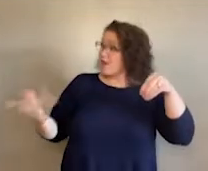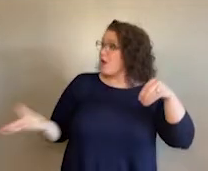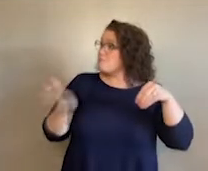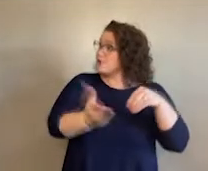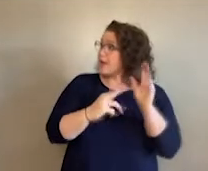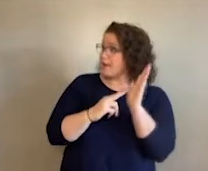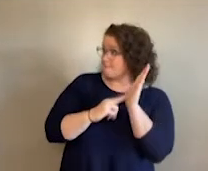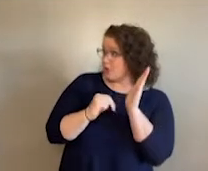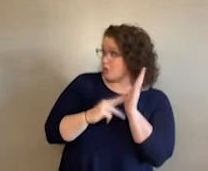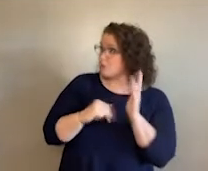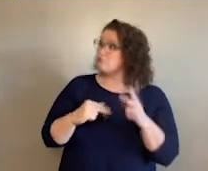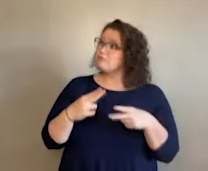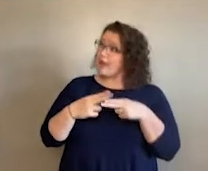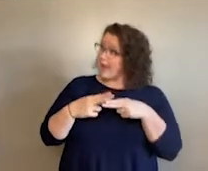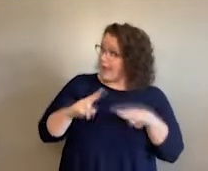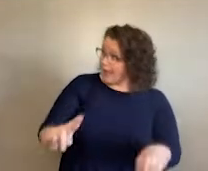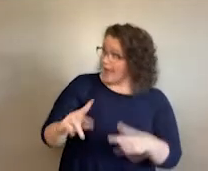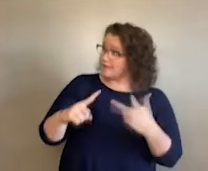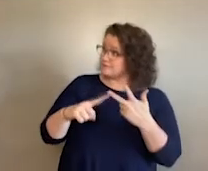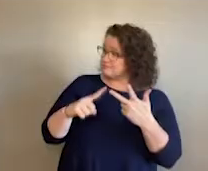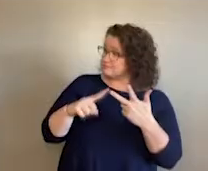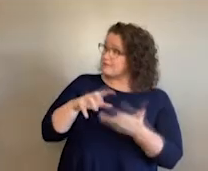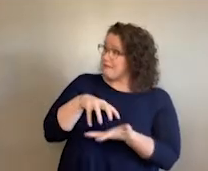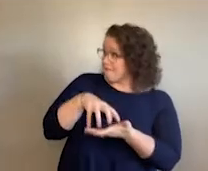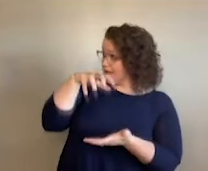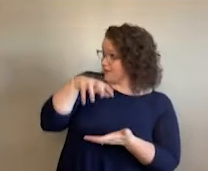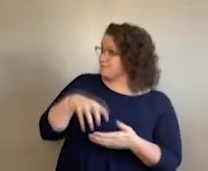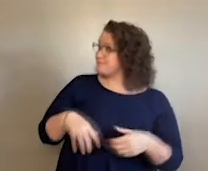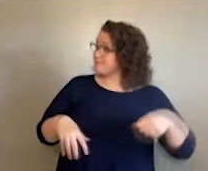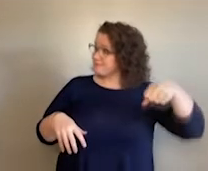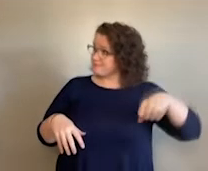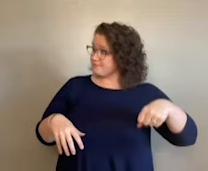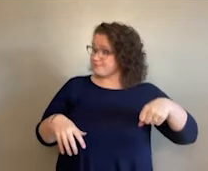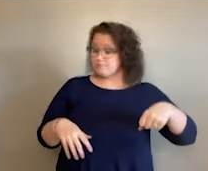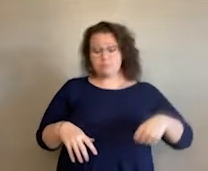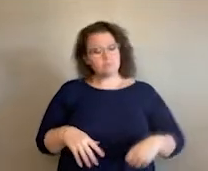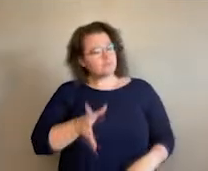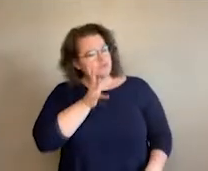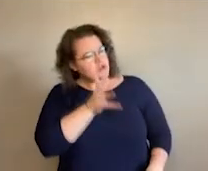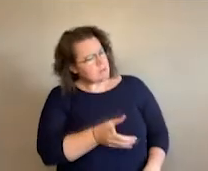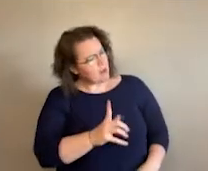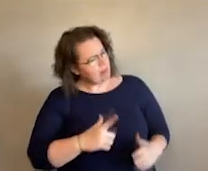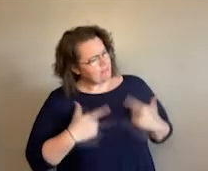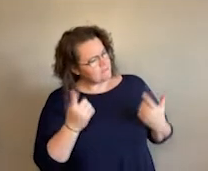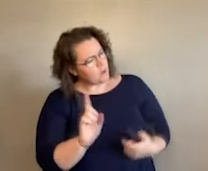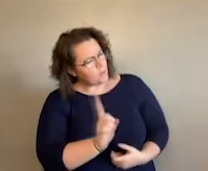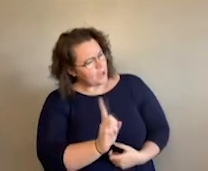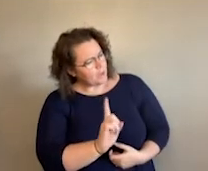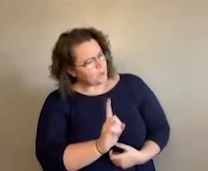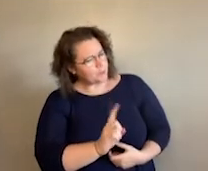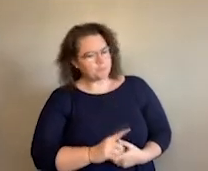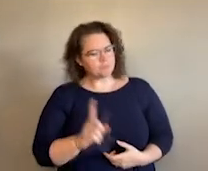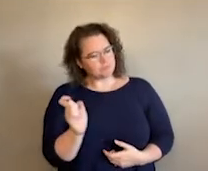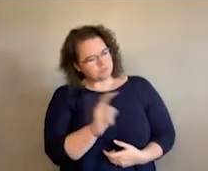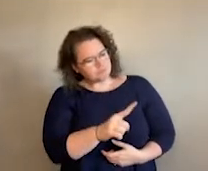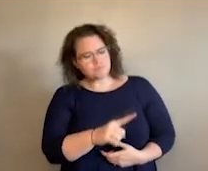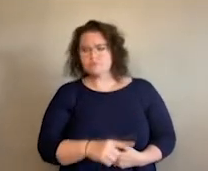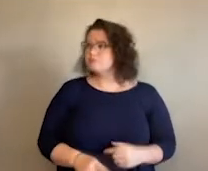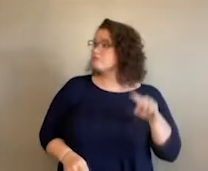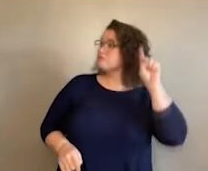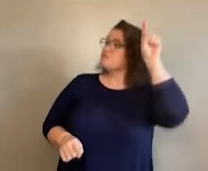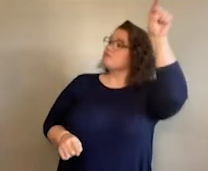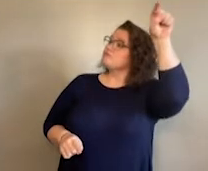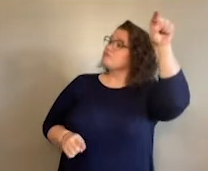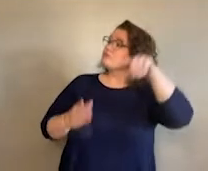butter and some fresh eggs and a wheaten cake." "Where does your grandmother live?" "She lives over beyond the wood in a little